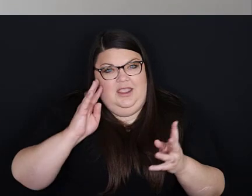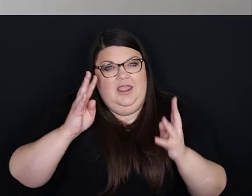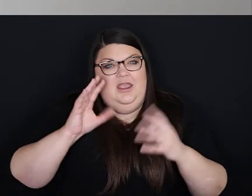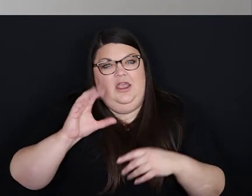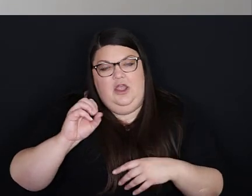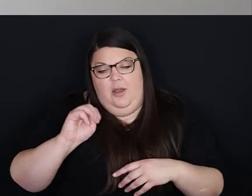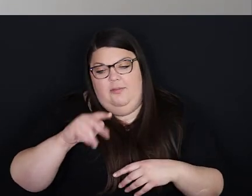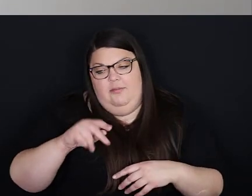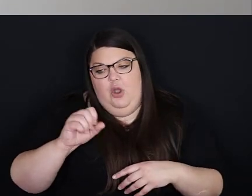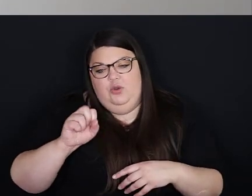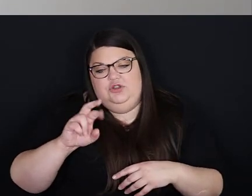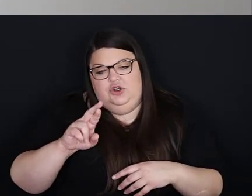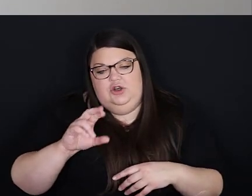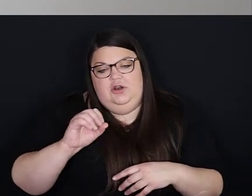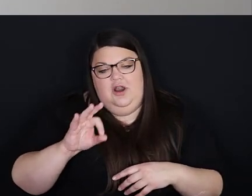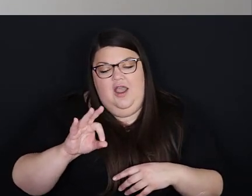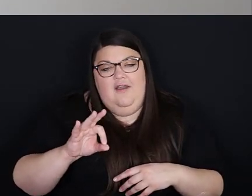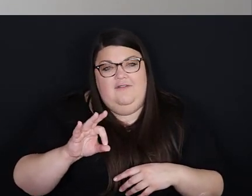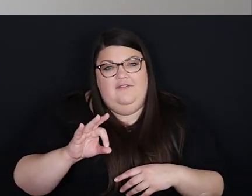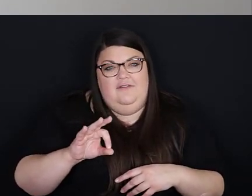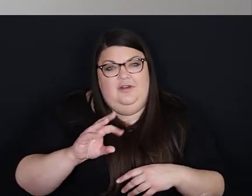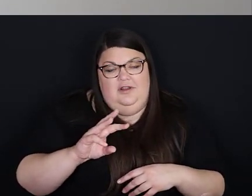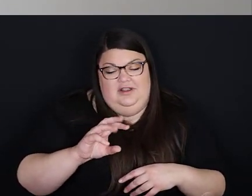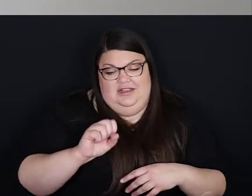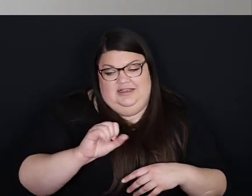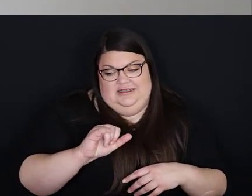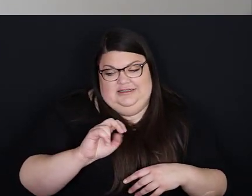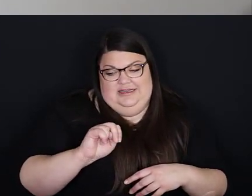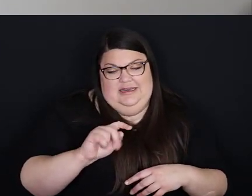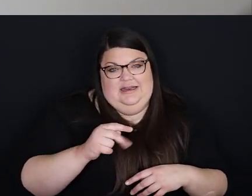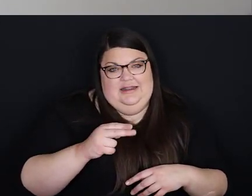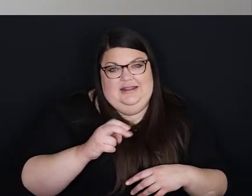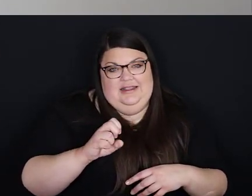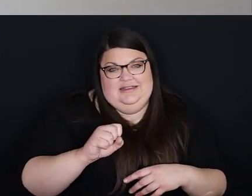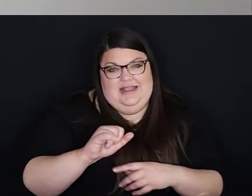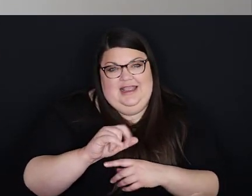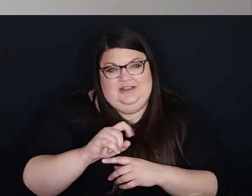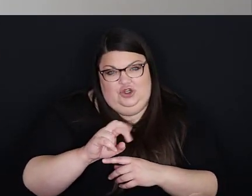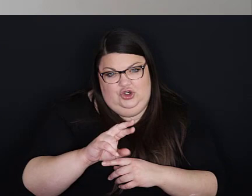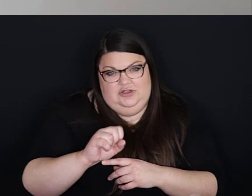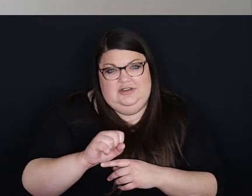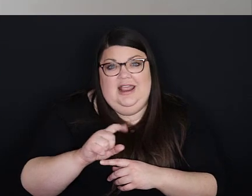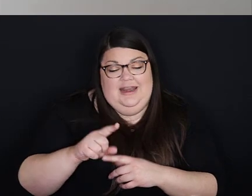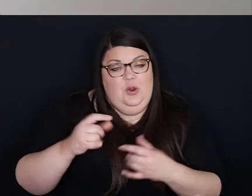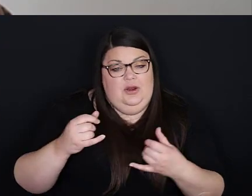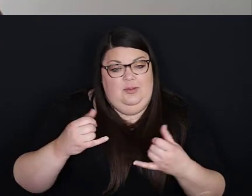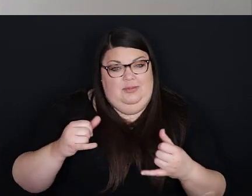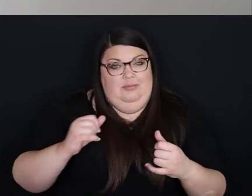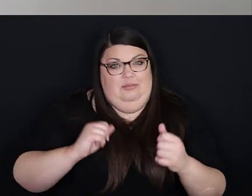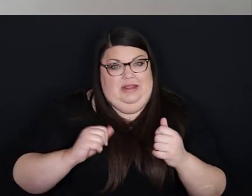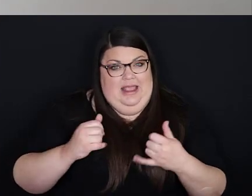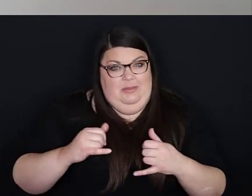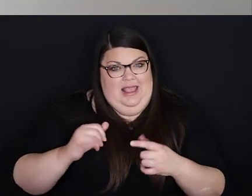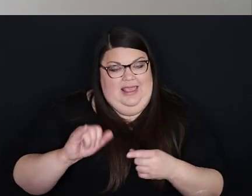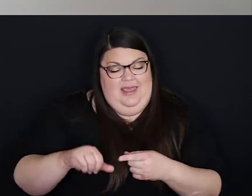composer of work on synthesizers, and he played the synthesizer